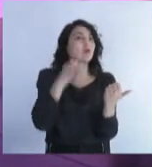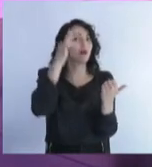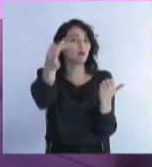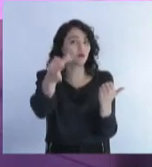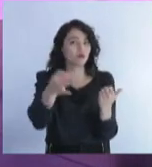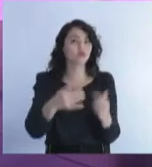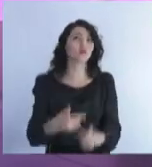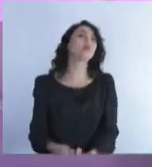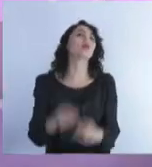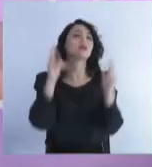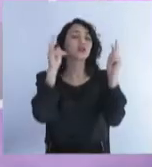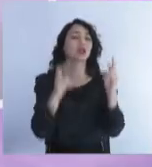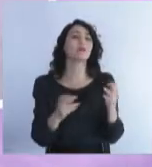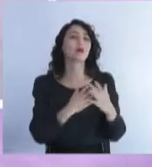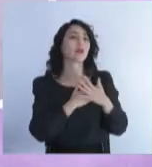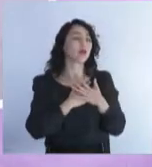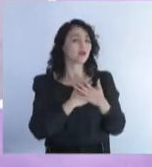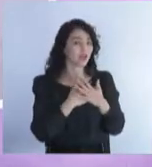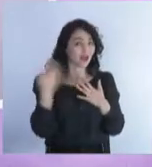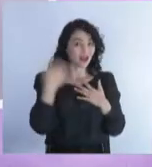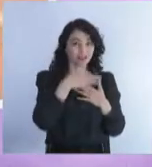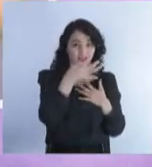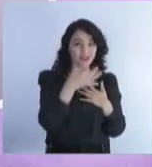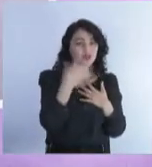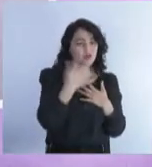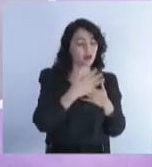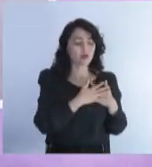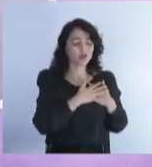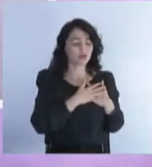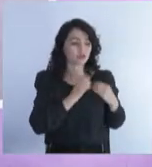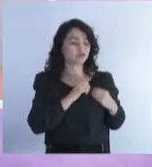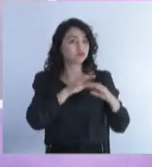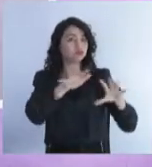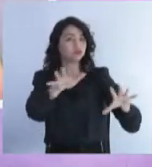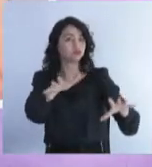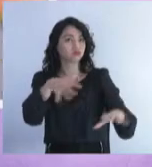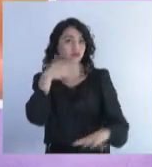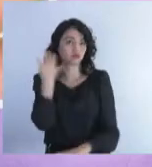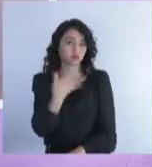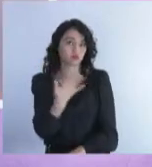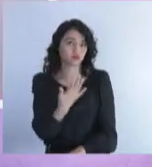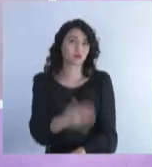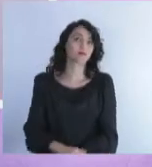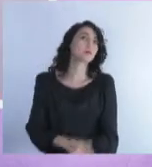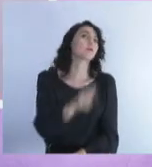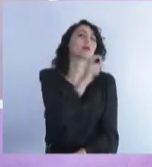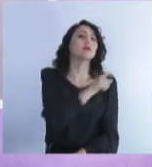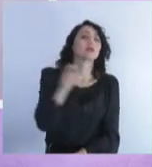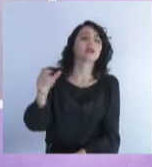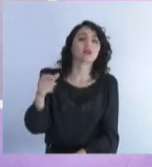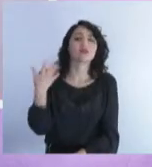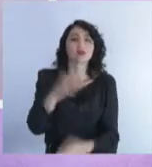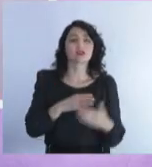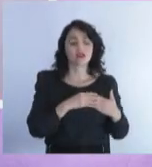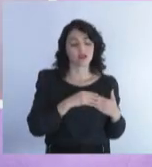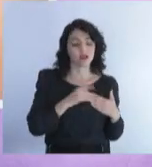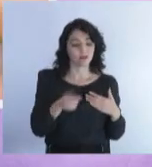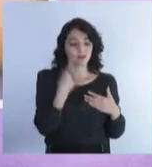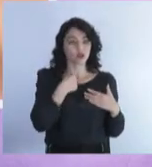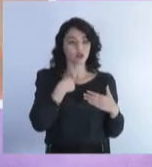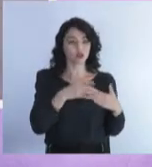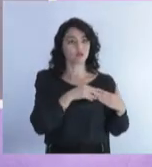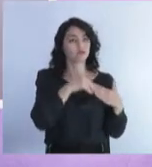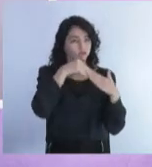talked about how emotions are contagious from the leader outward. So leaders need to start by leading themselves,